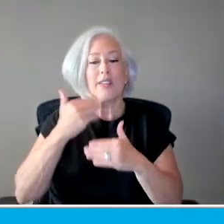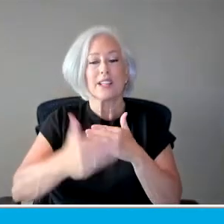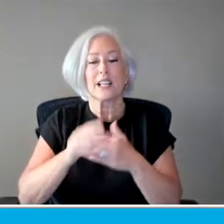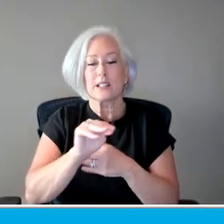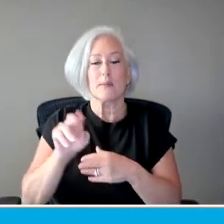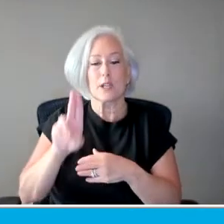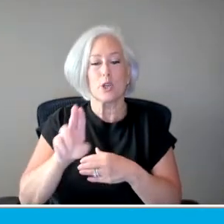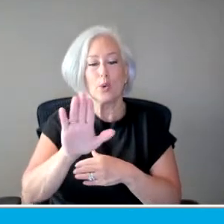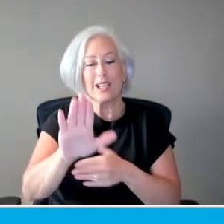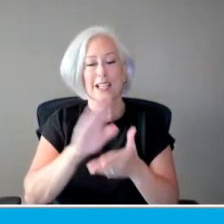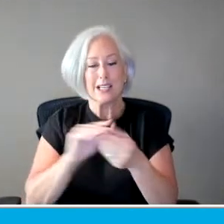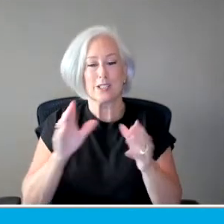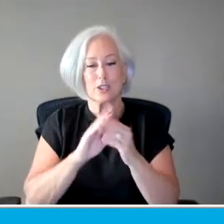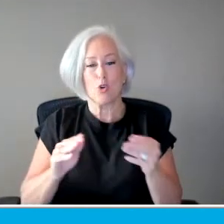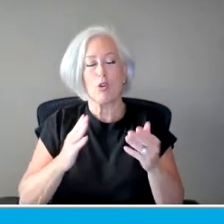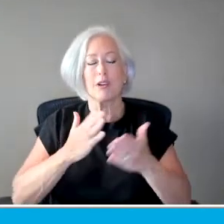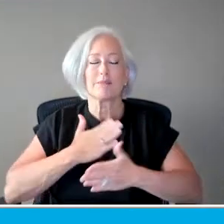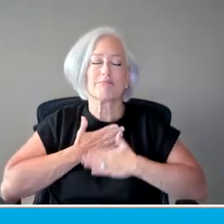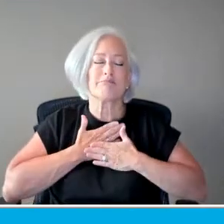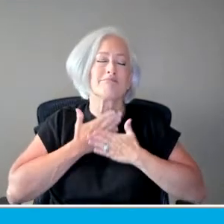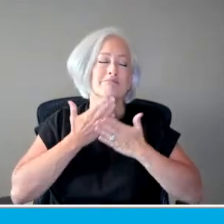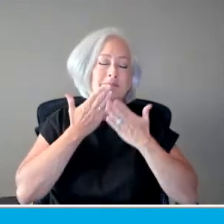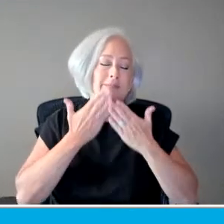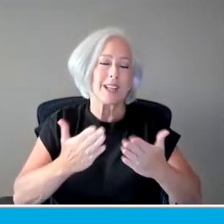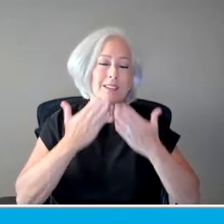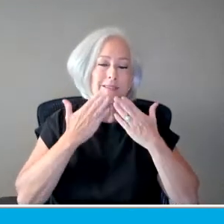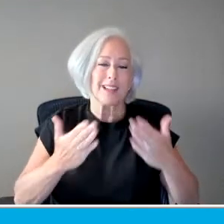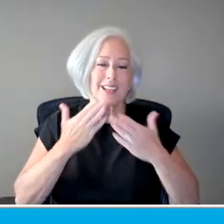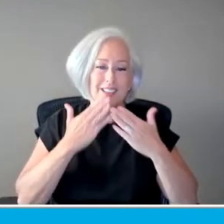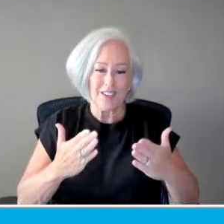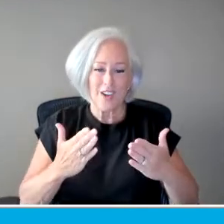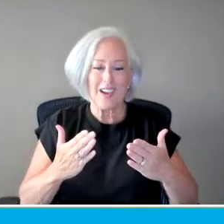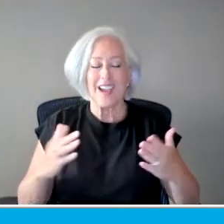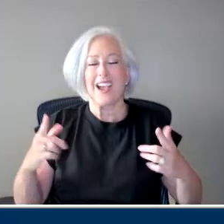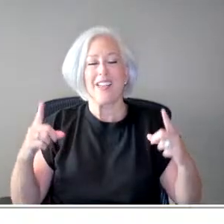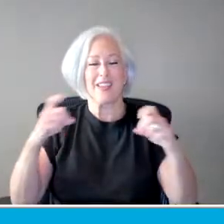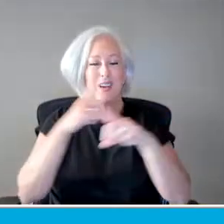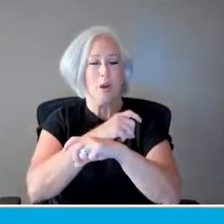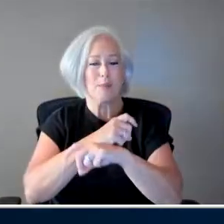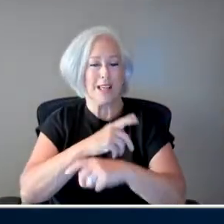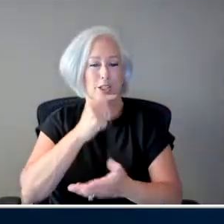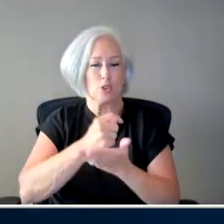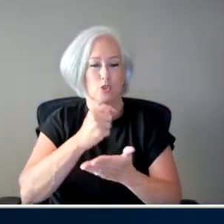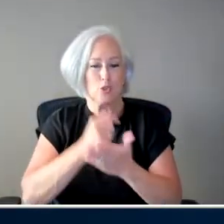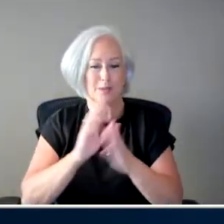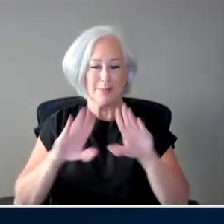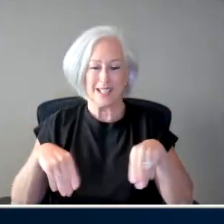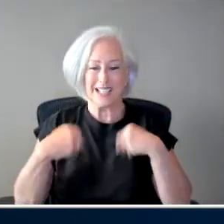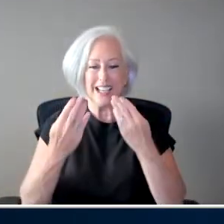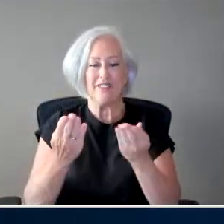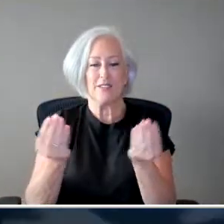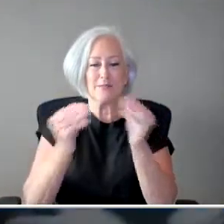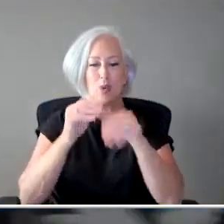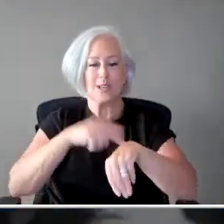of gratitude and the complex treatments giving him more years with his daughters. Monday at 8.